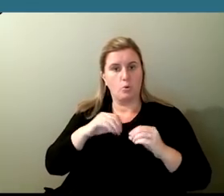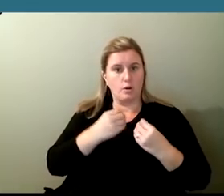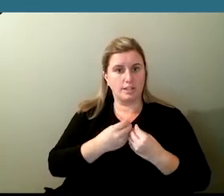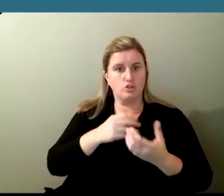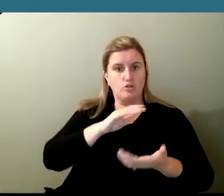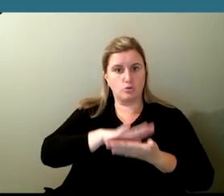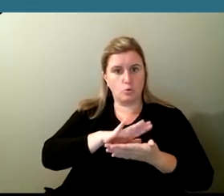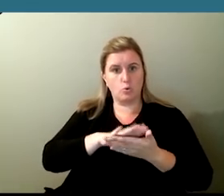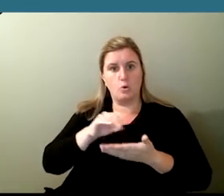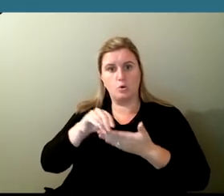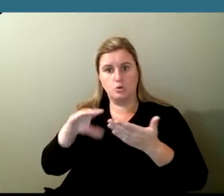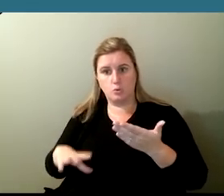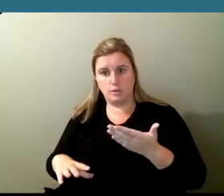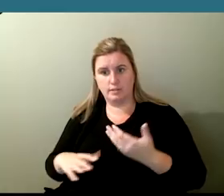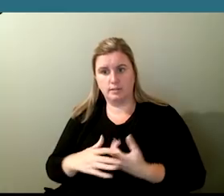school, the student?